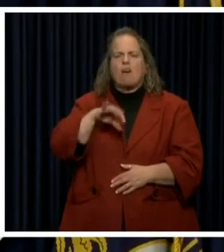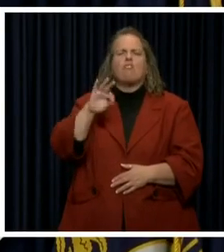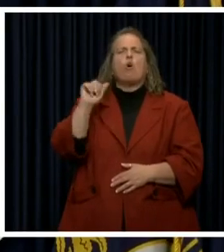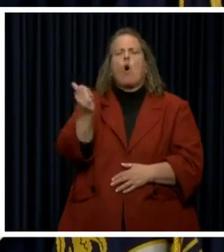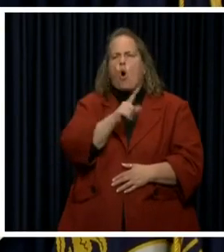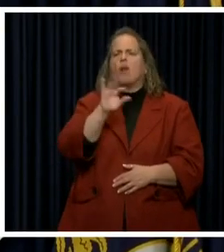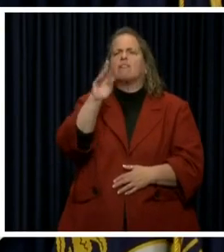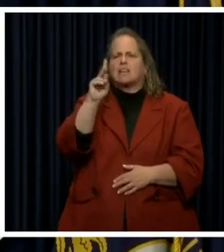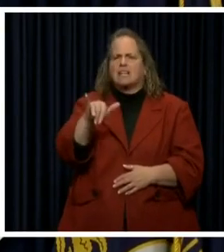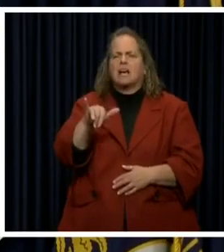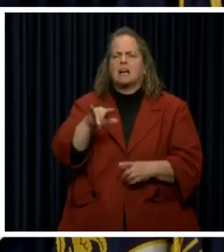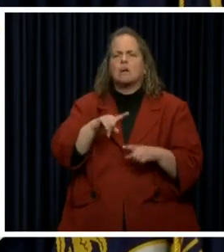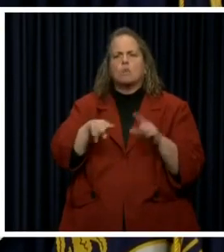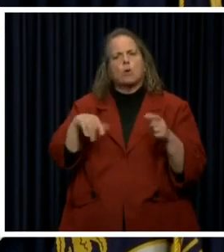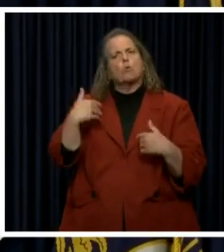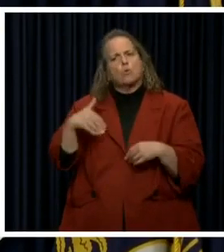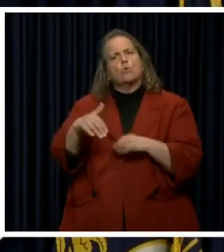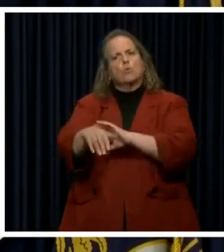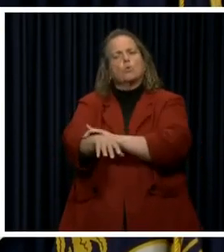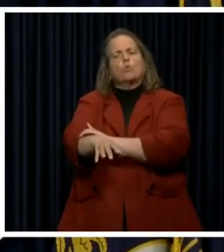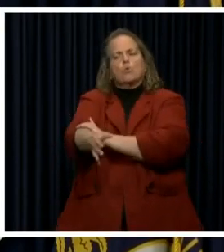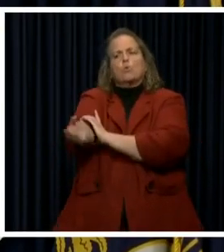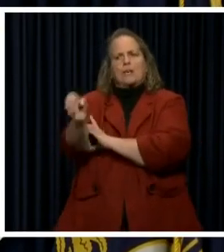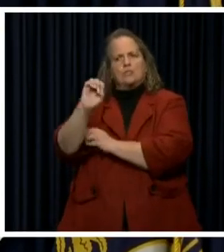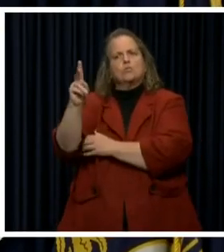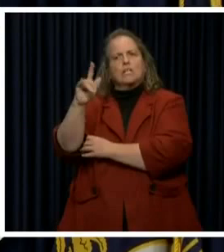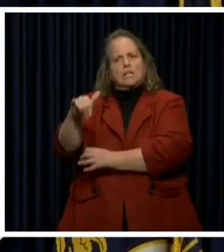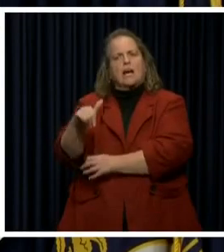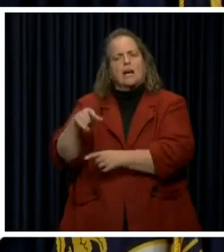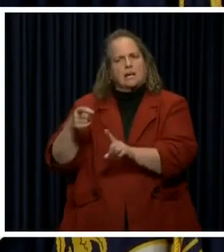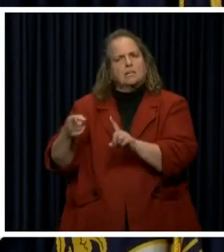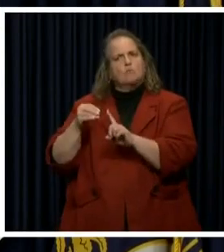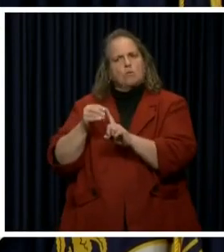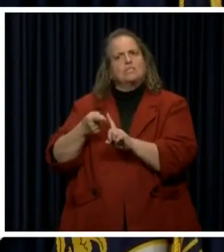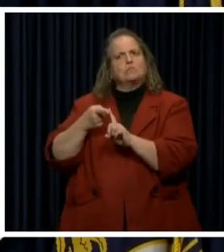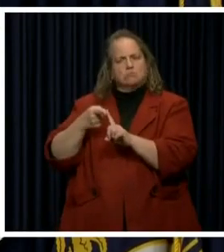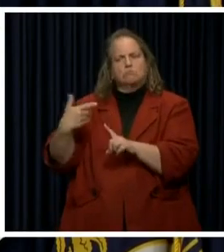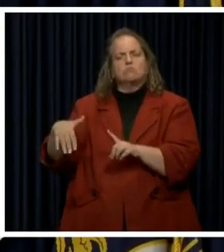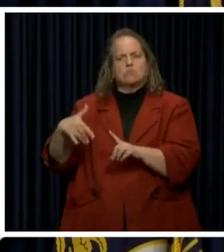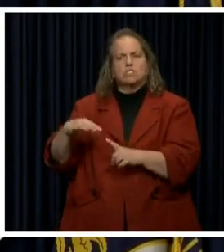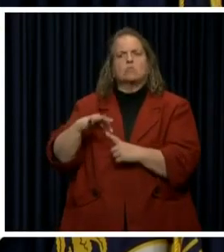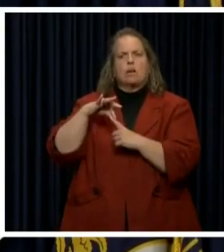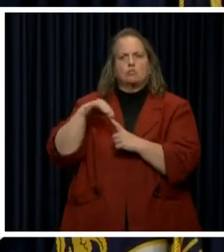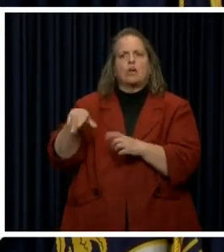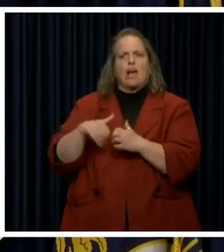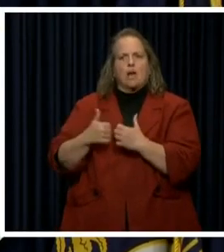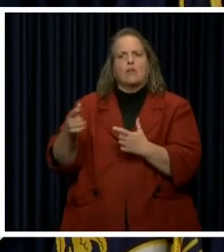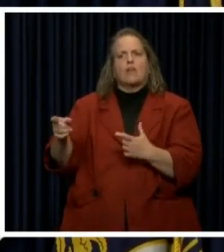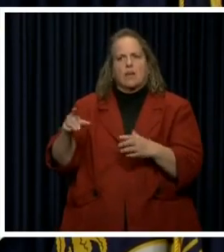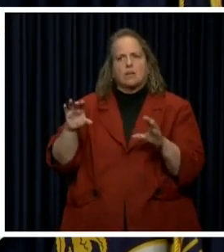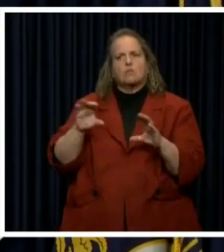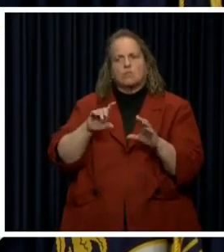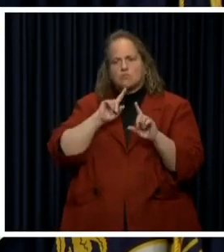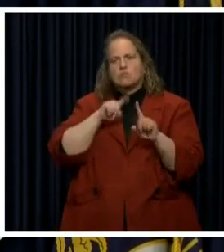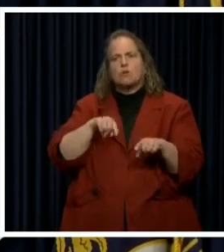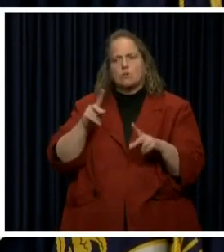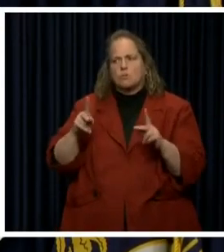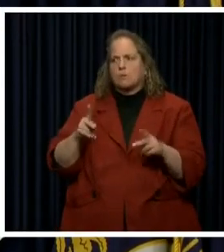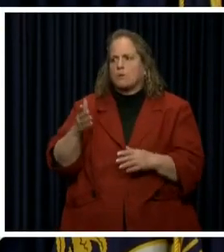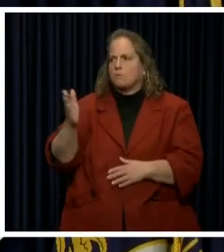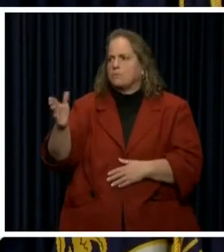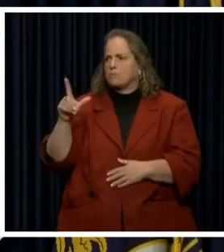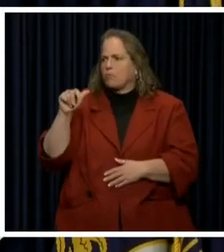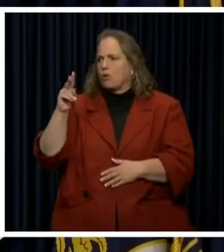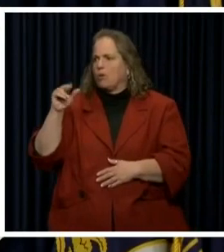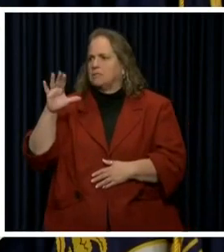of Kentucky, but what we've seen particularly in that region is pretty special about how people are responding and reacting. All